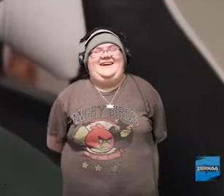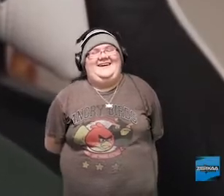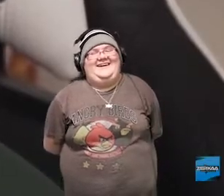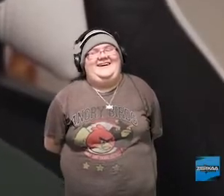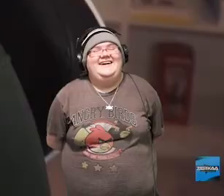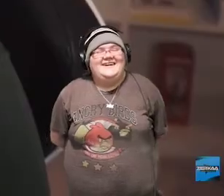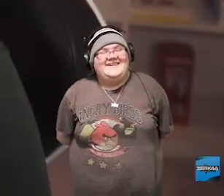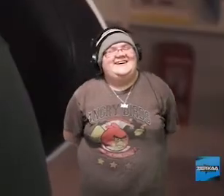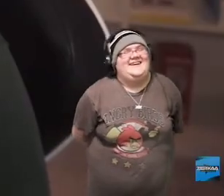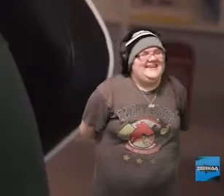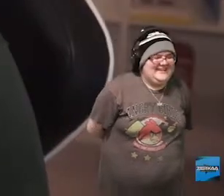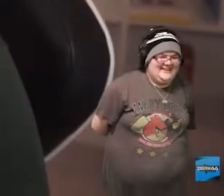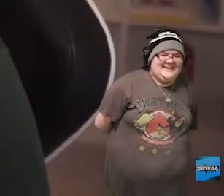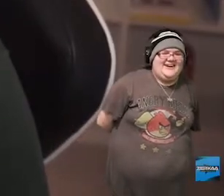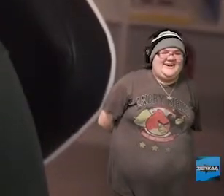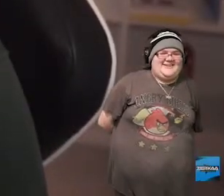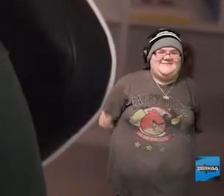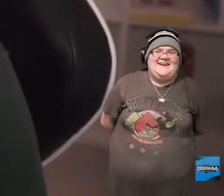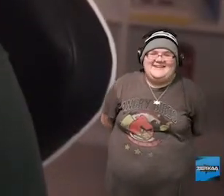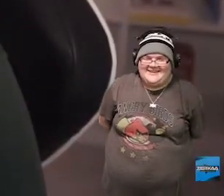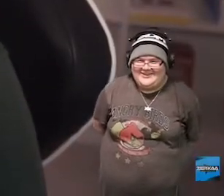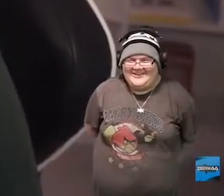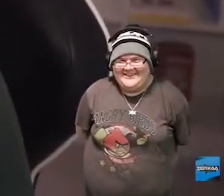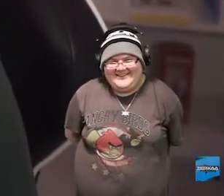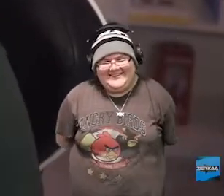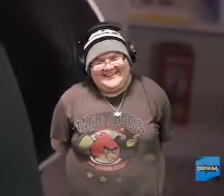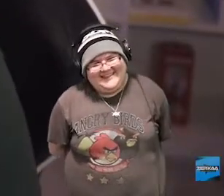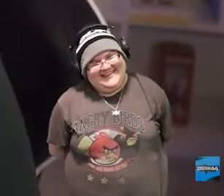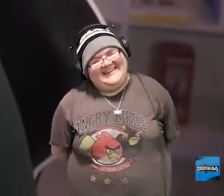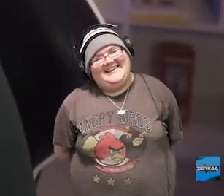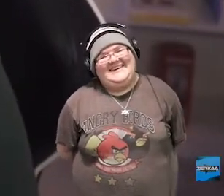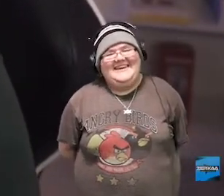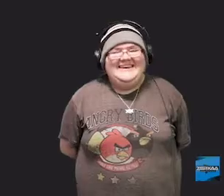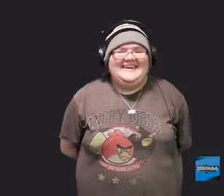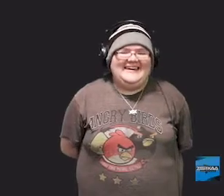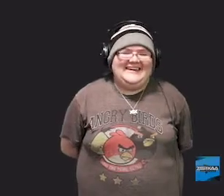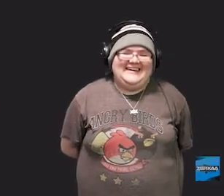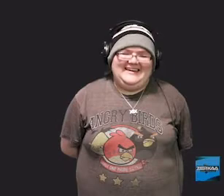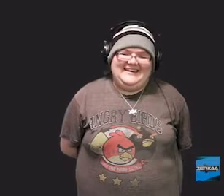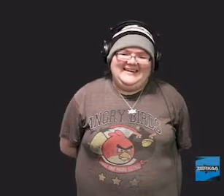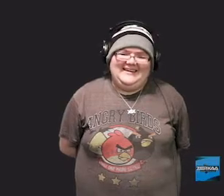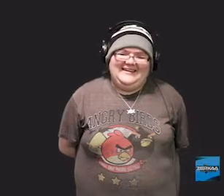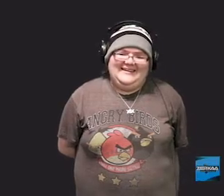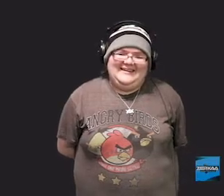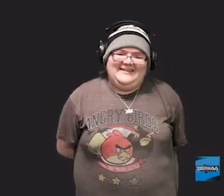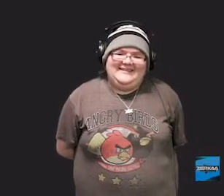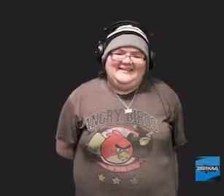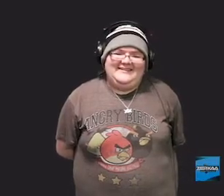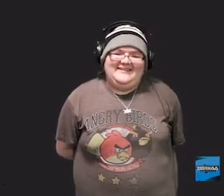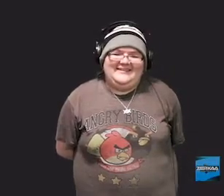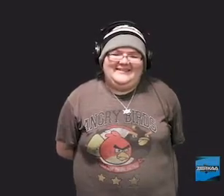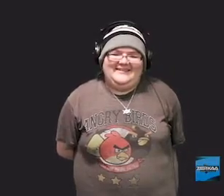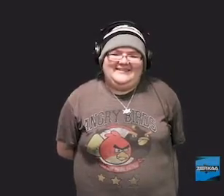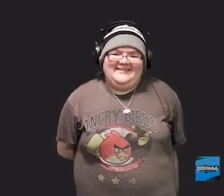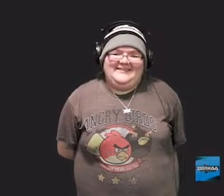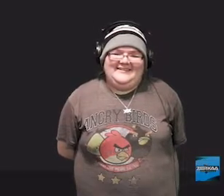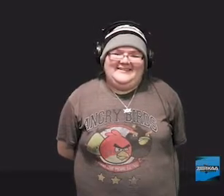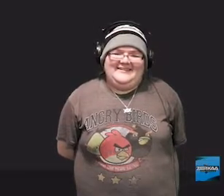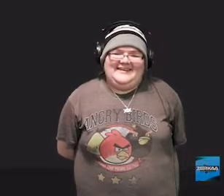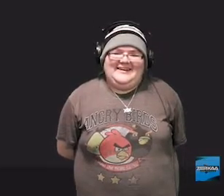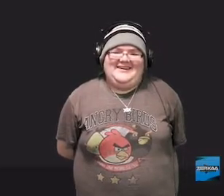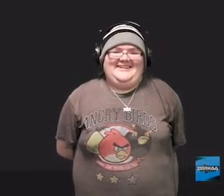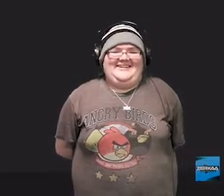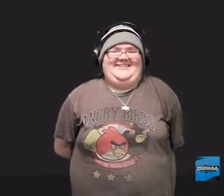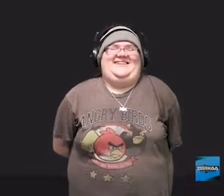Get good, Scrap. Yeah, this is Simon Pro Clubs on North Simon. Banging series, honestly. You all know the truth, Josh. What Josh pretends to be his first phone, what